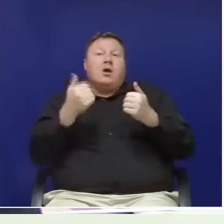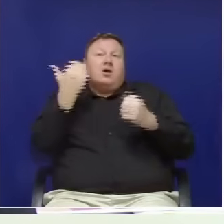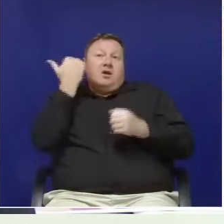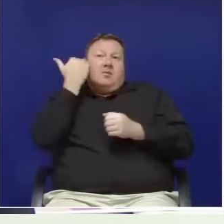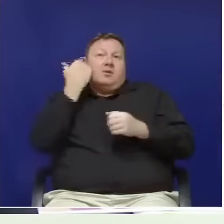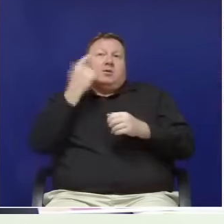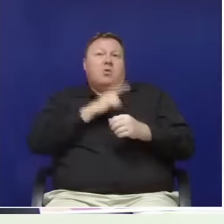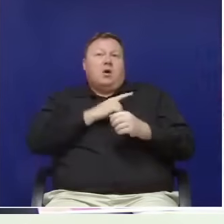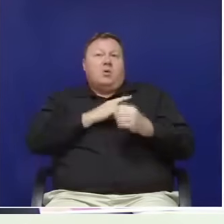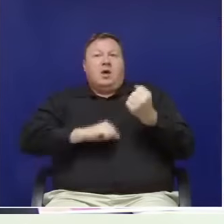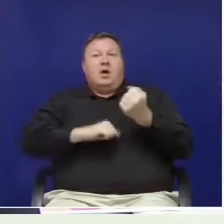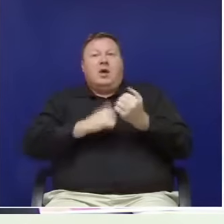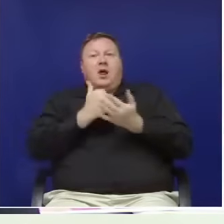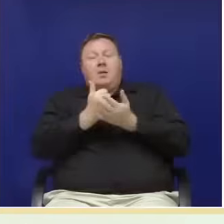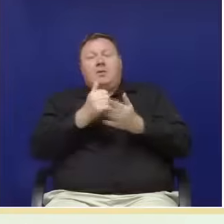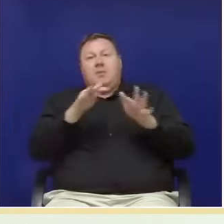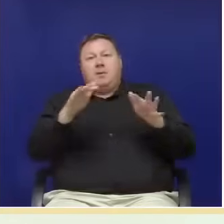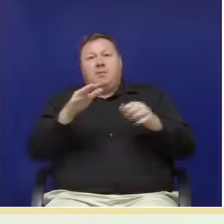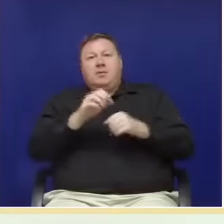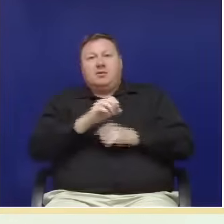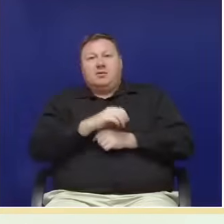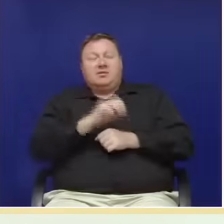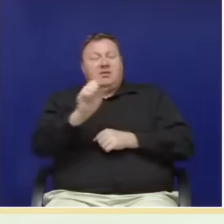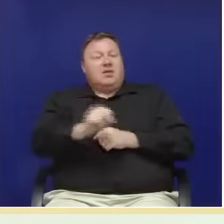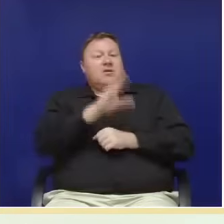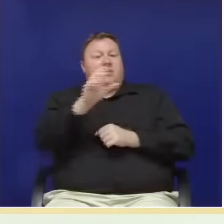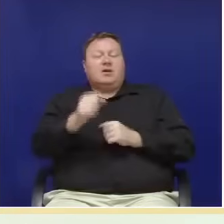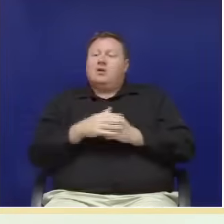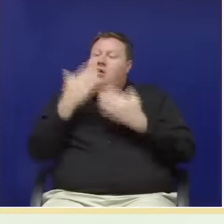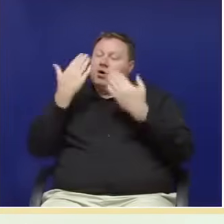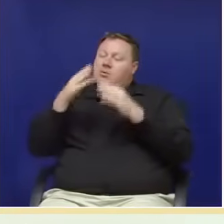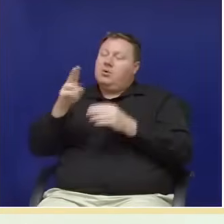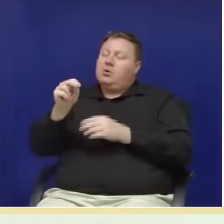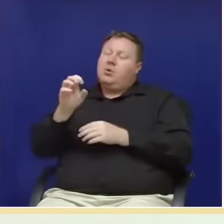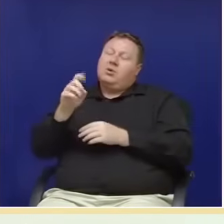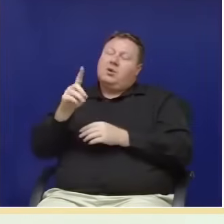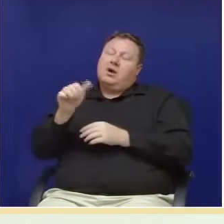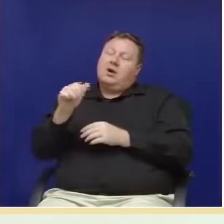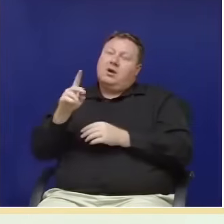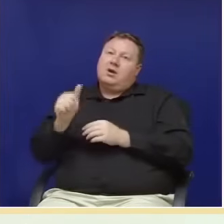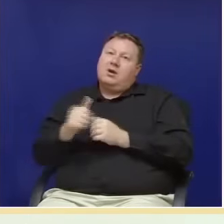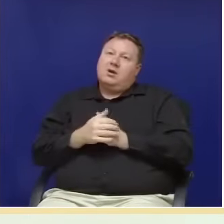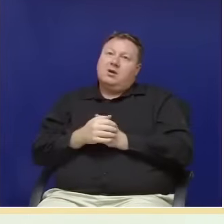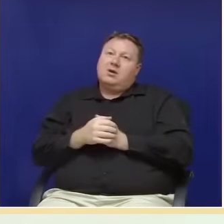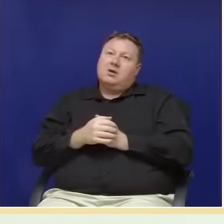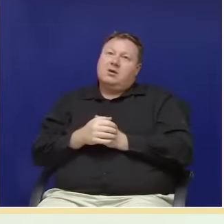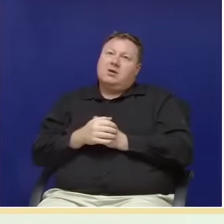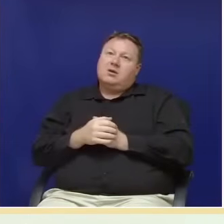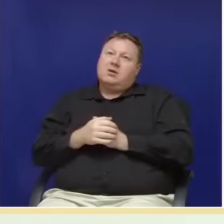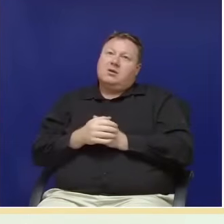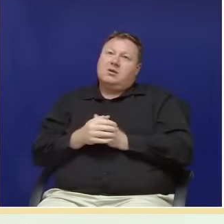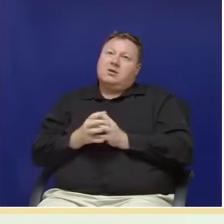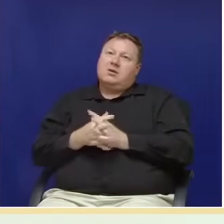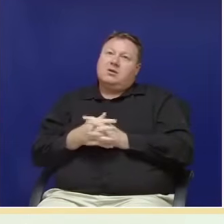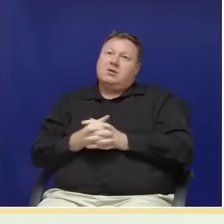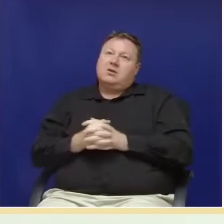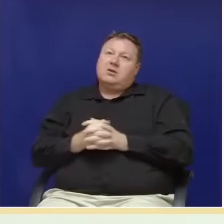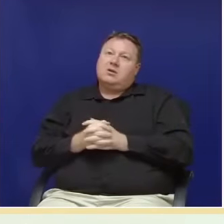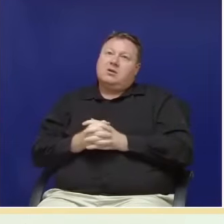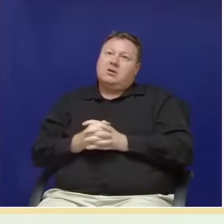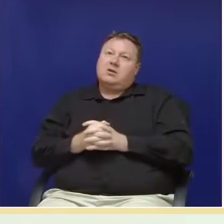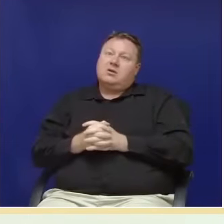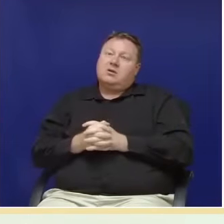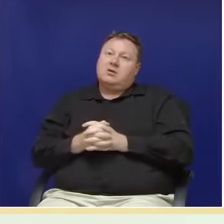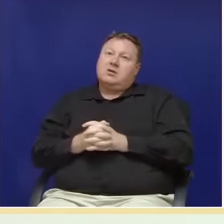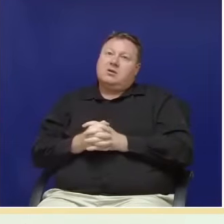fight for. Order, honourable members. Honourable Nodada, just please repeat. Cadre deployment, basic education, we are